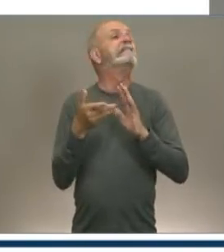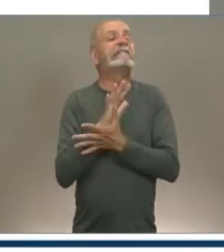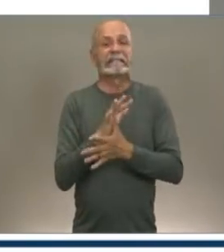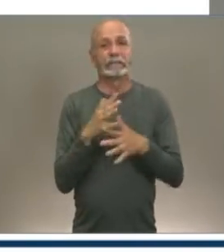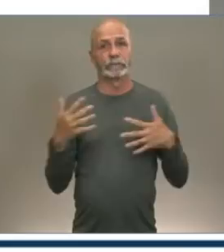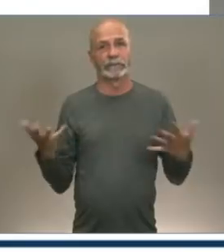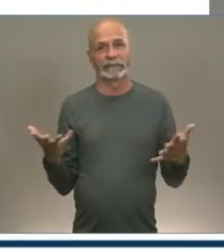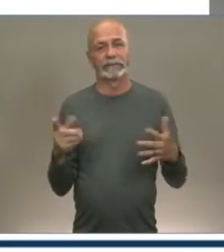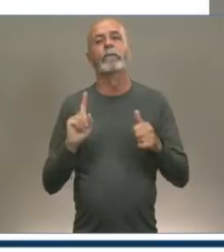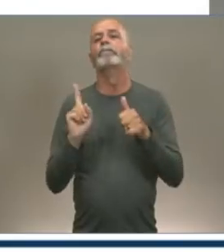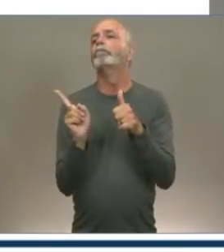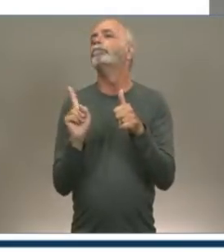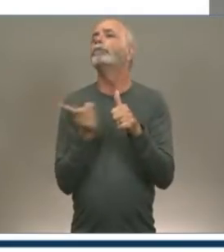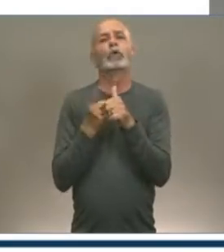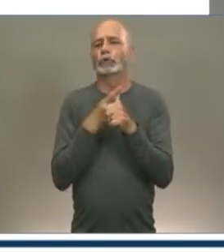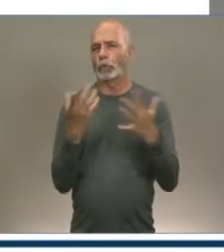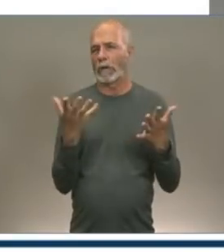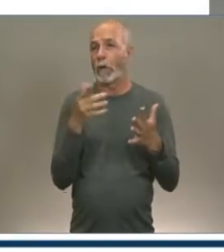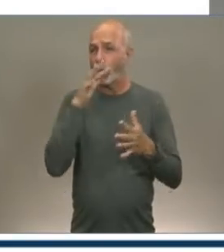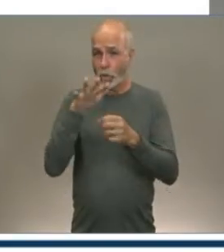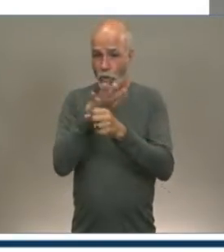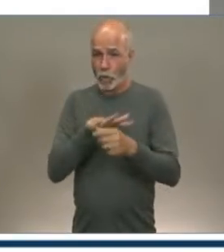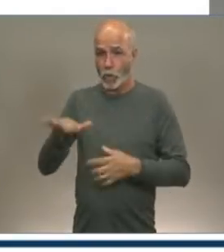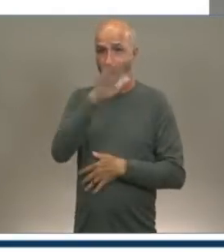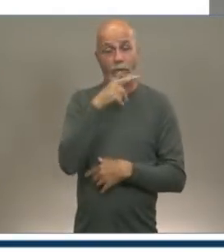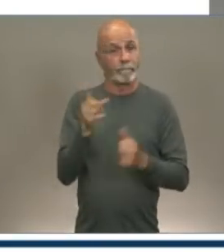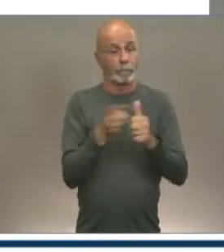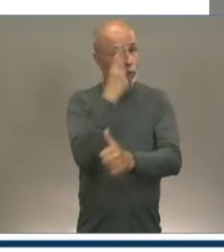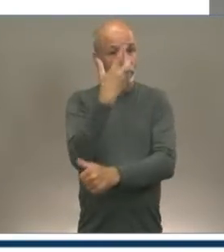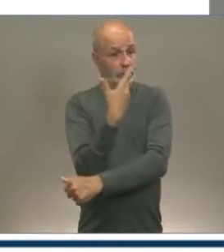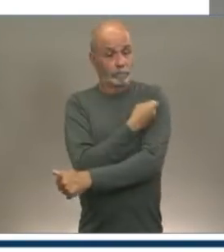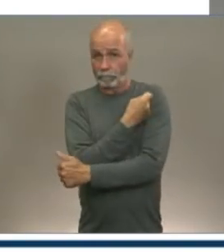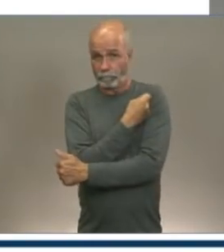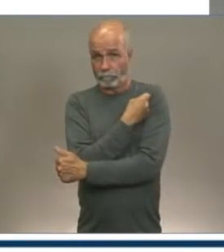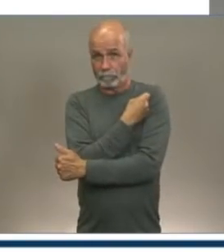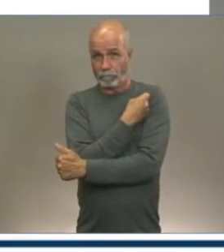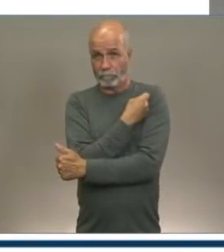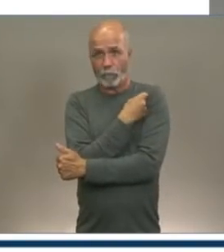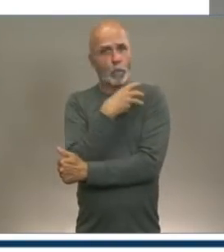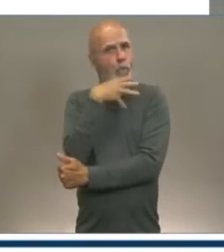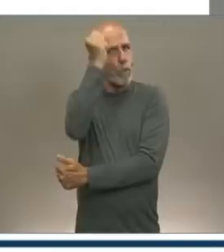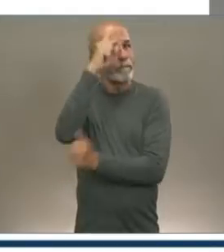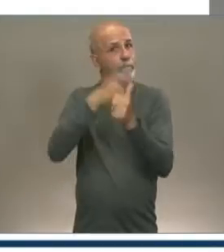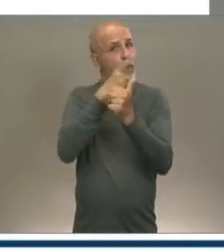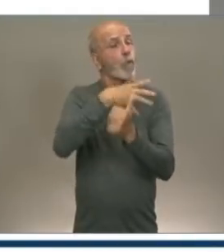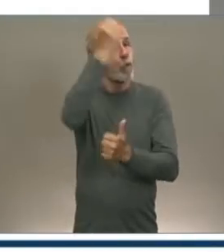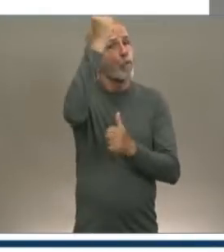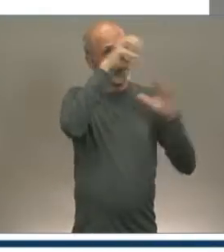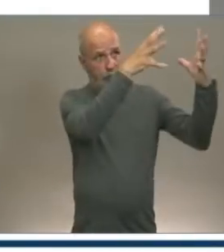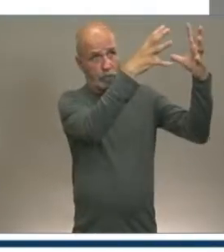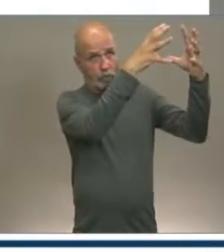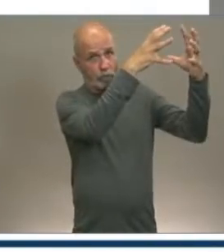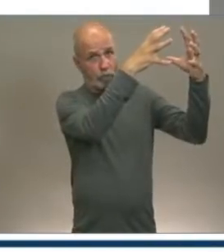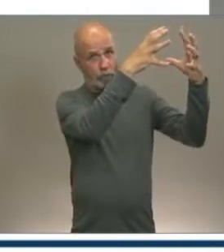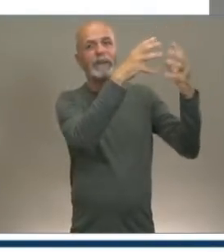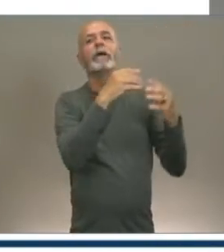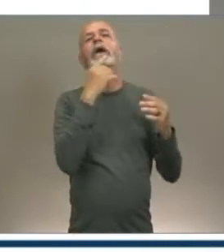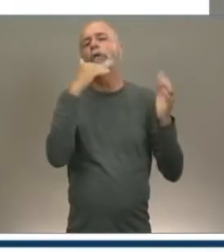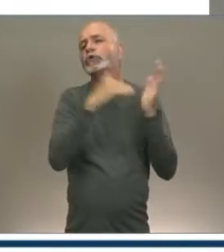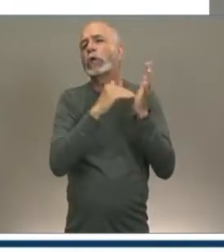every eligible Nova Scotian a first dose, focusing on our oldest citizens and a few priority groups first, including healthcare